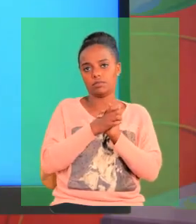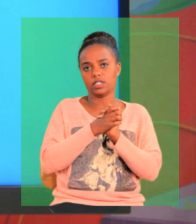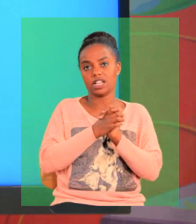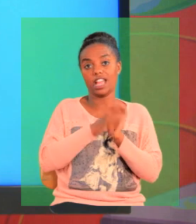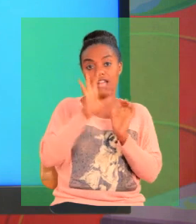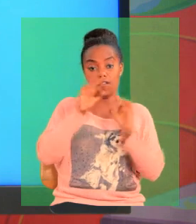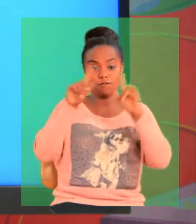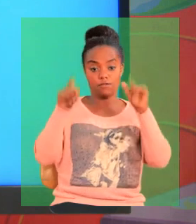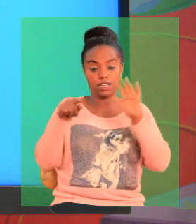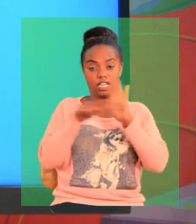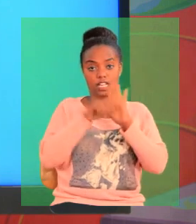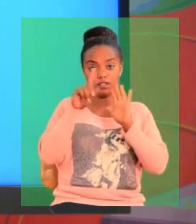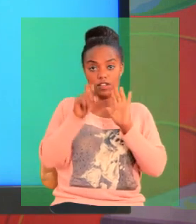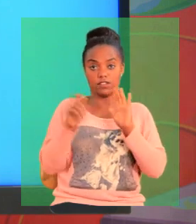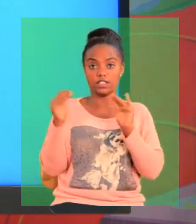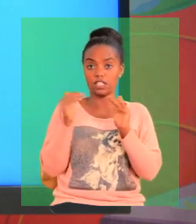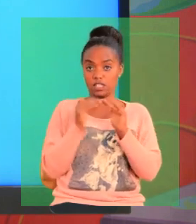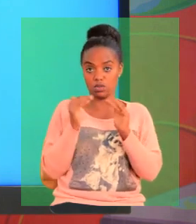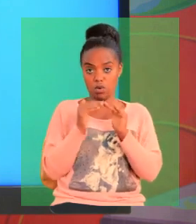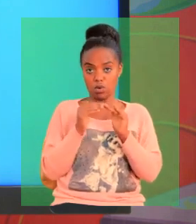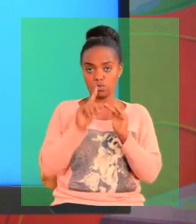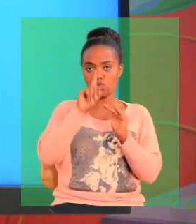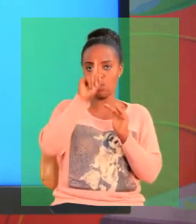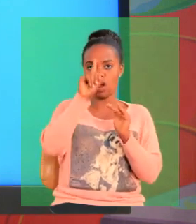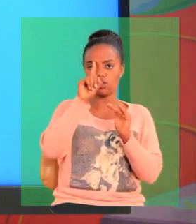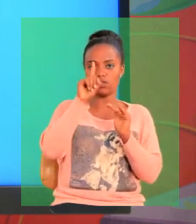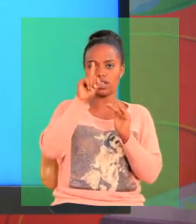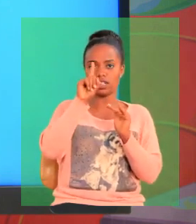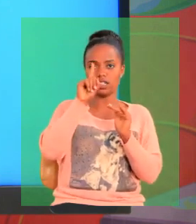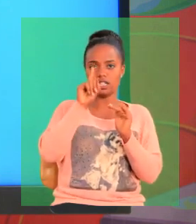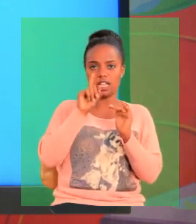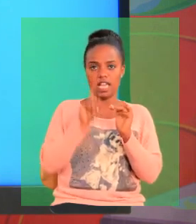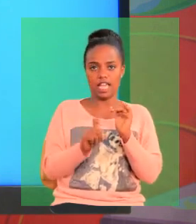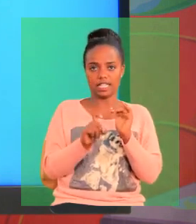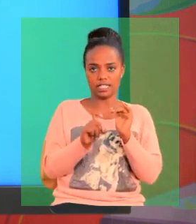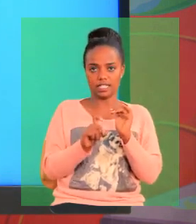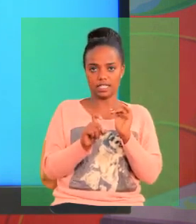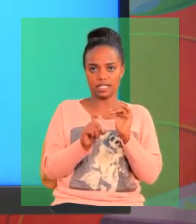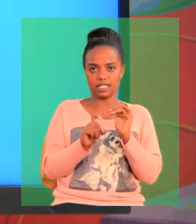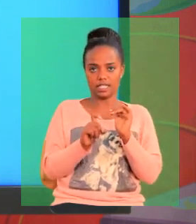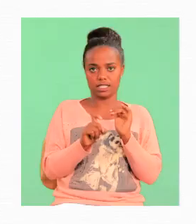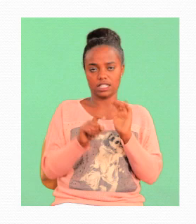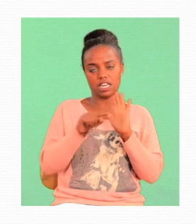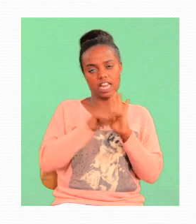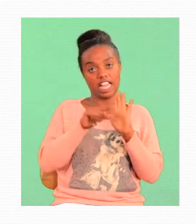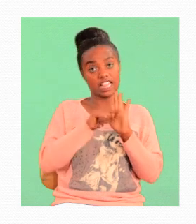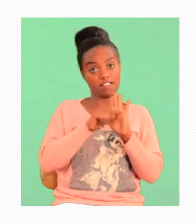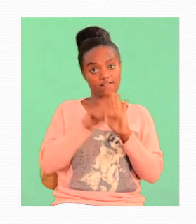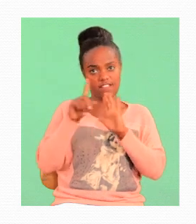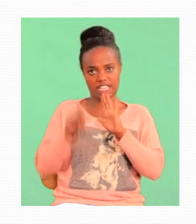F of negative x gives you, it is 1 over, in place of x you put negative x.